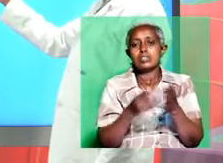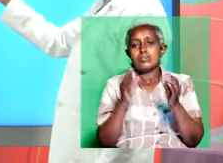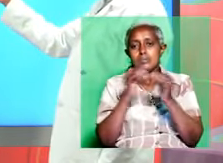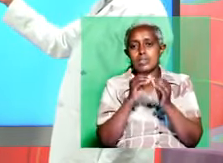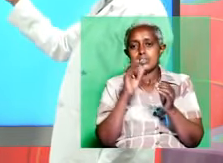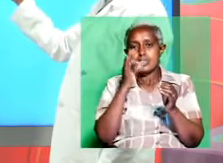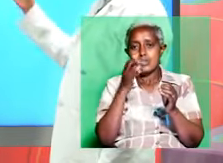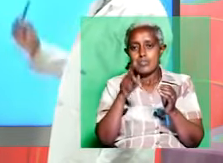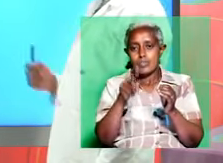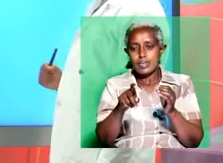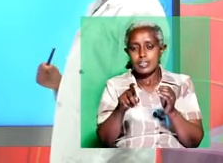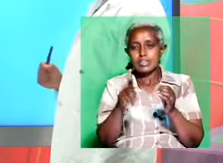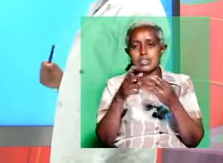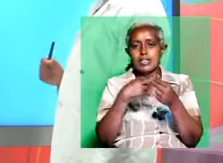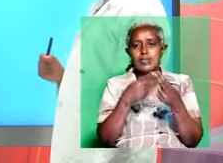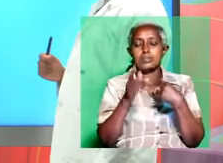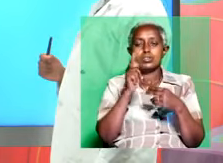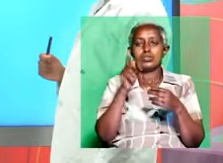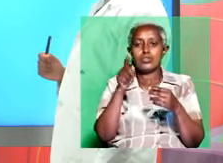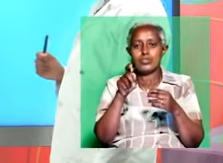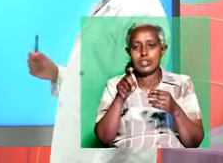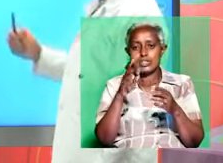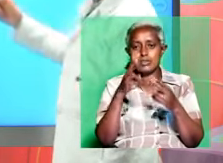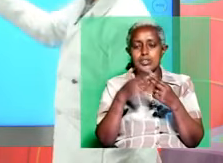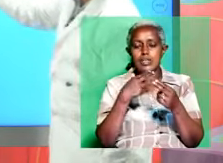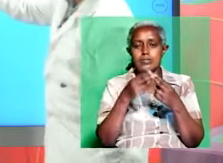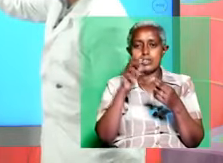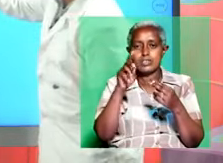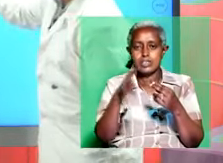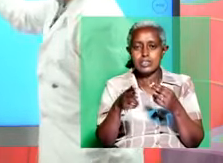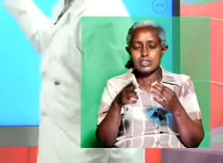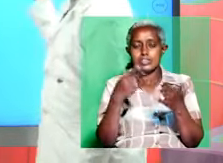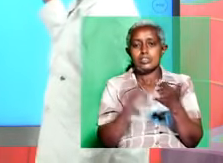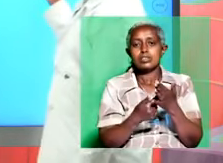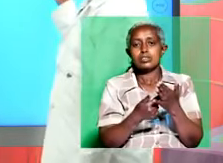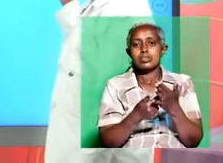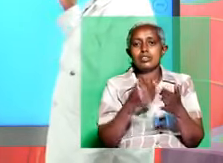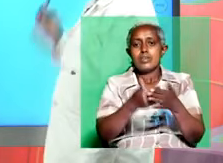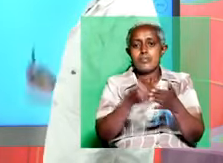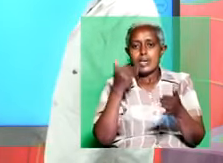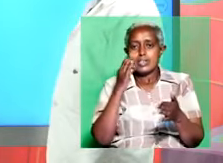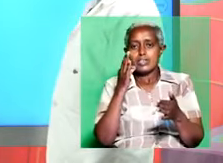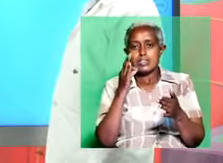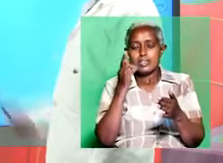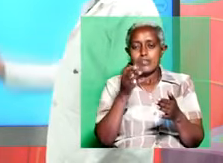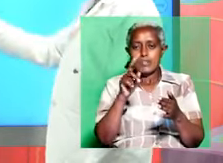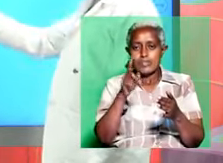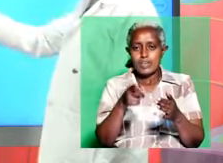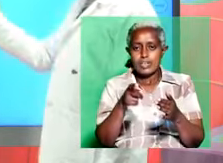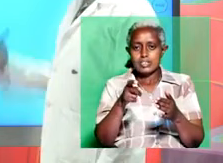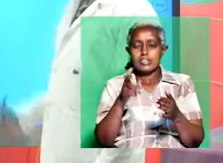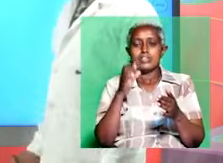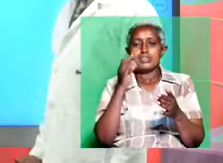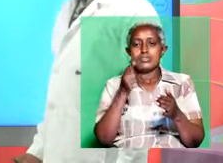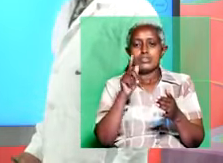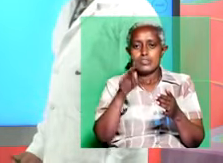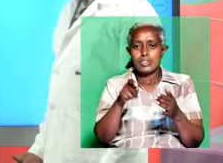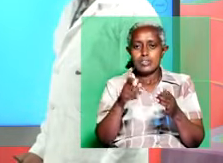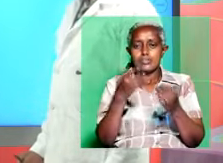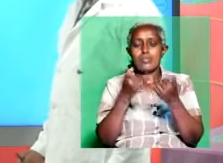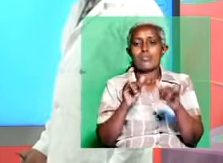plus f of x times g of x plus h, and this one it is minus f of x g of x over